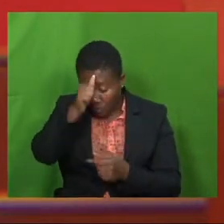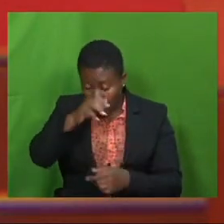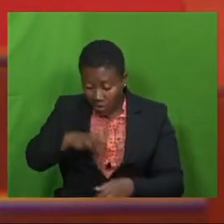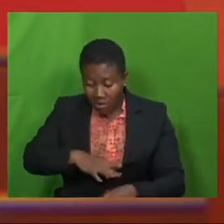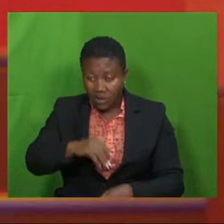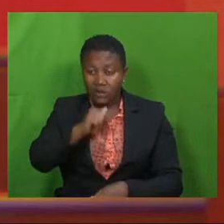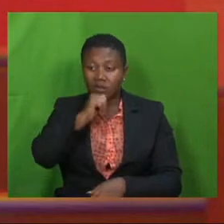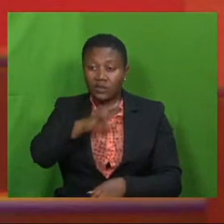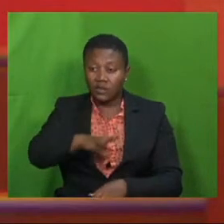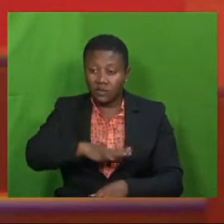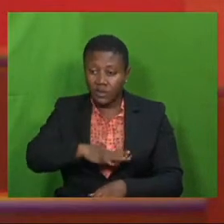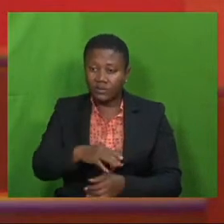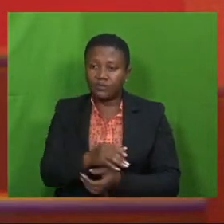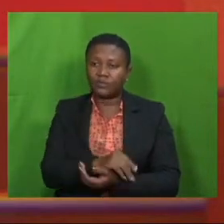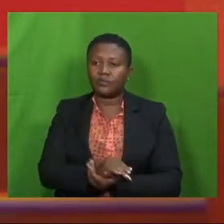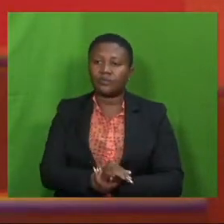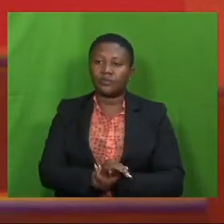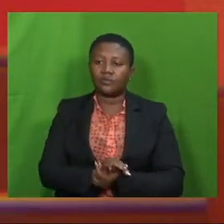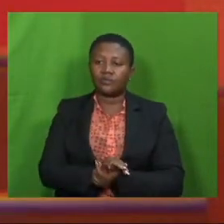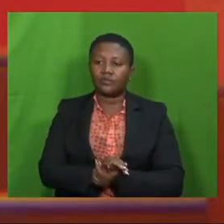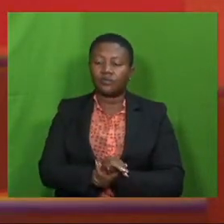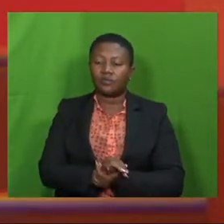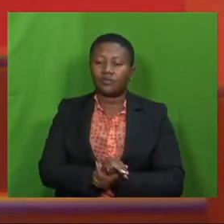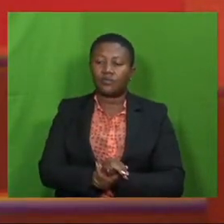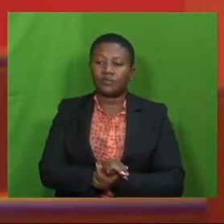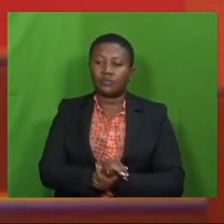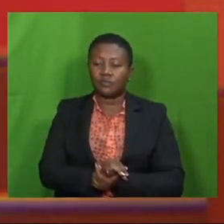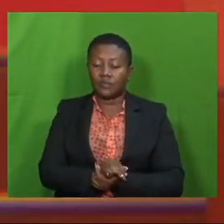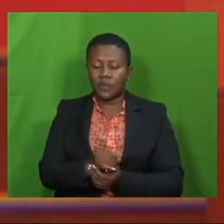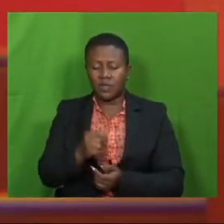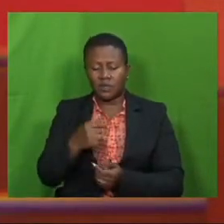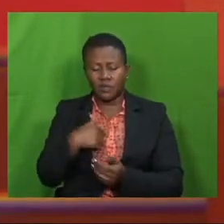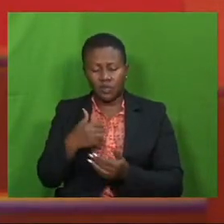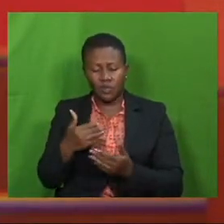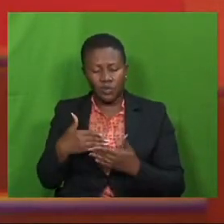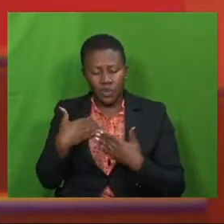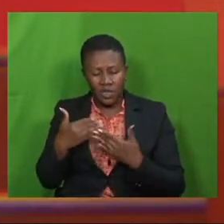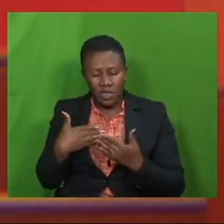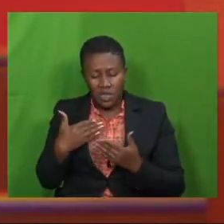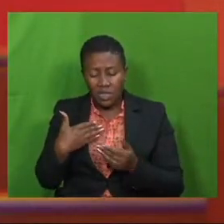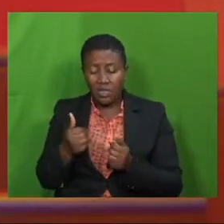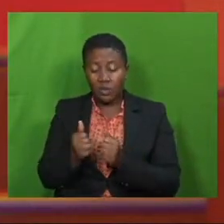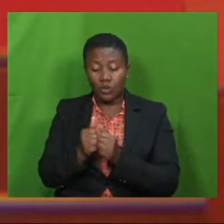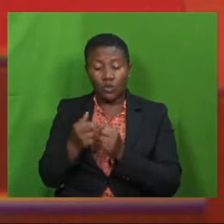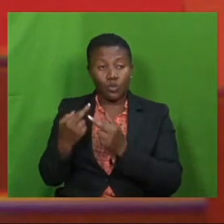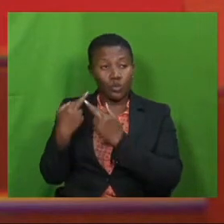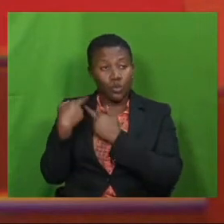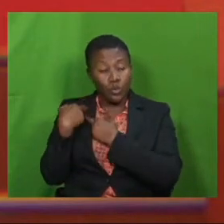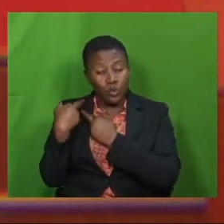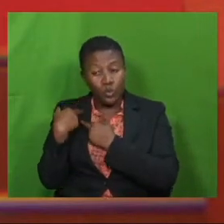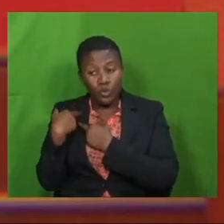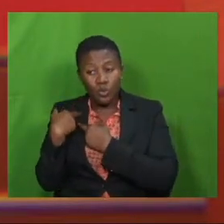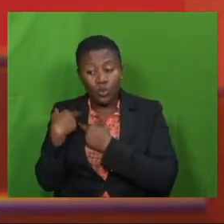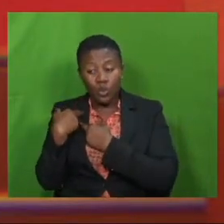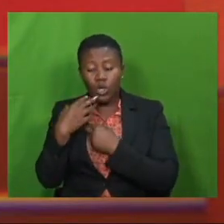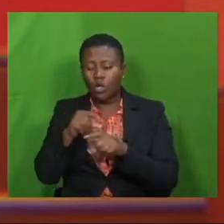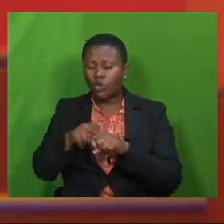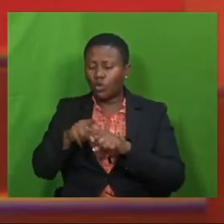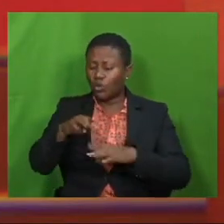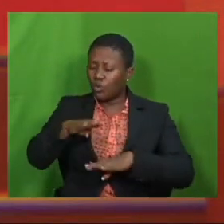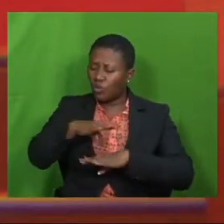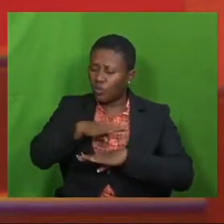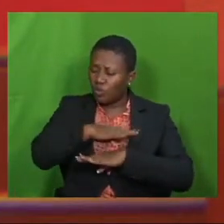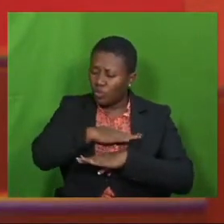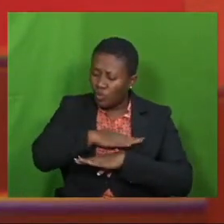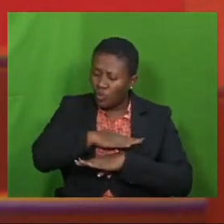gentlemen. It is with a great sense of responsibility and utmost satisfaction I